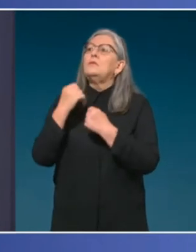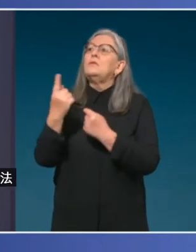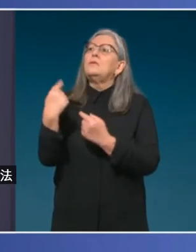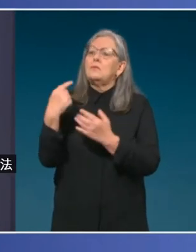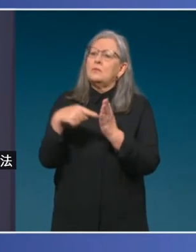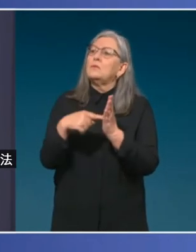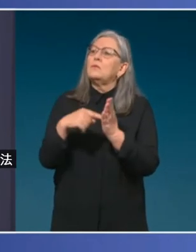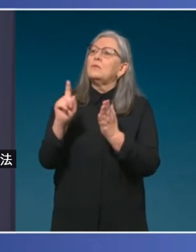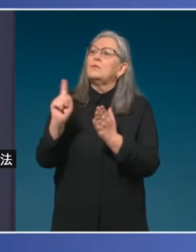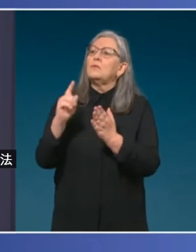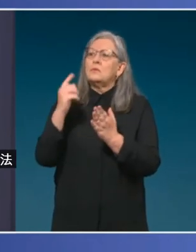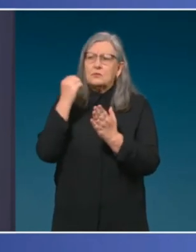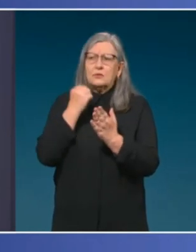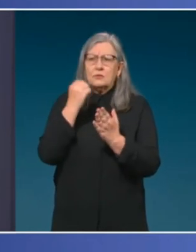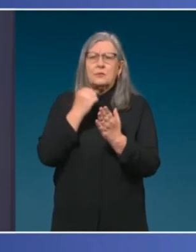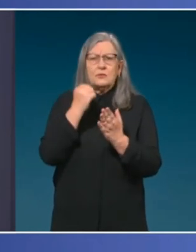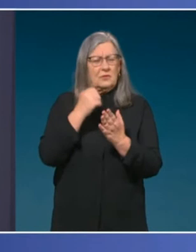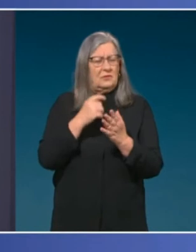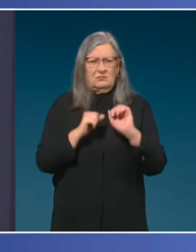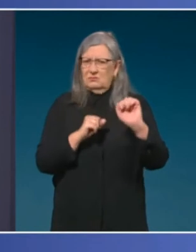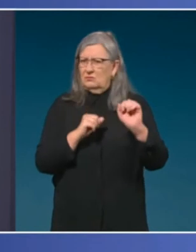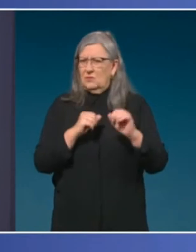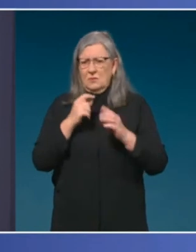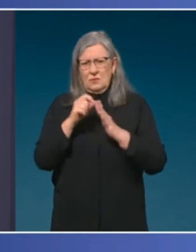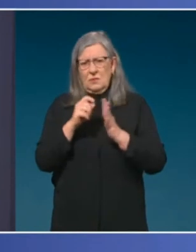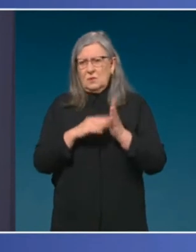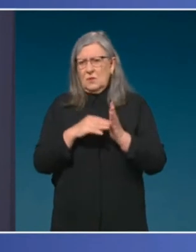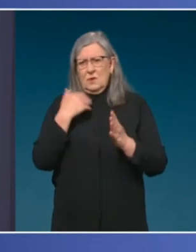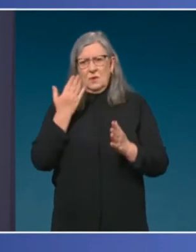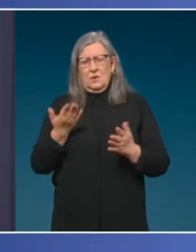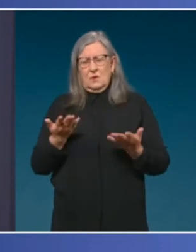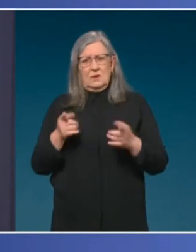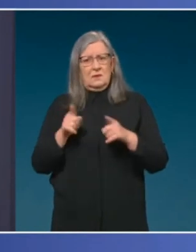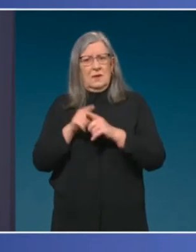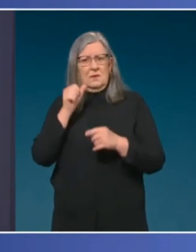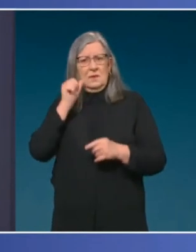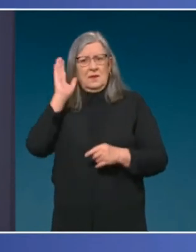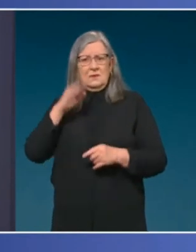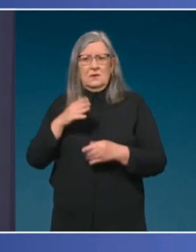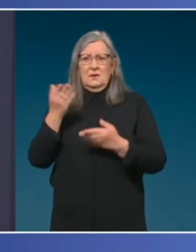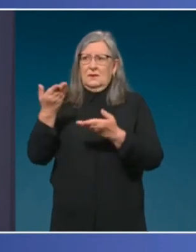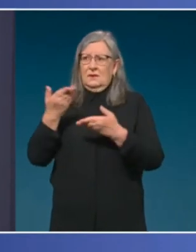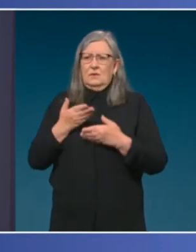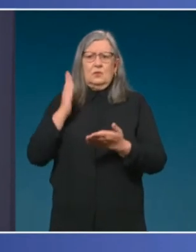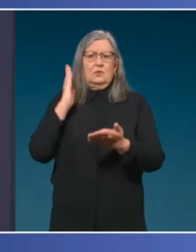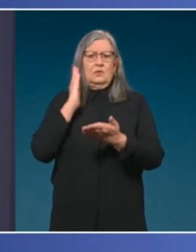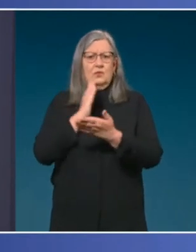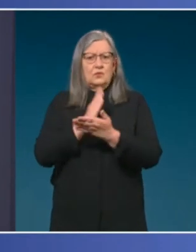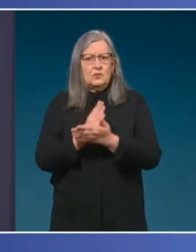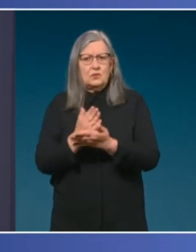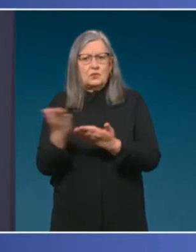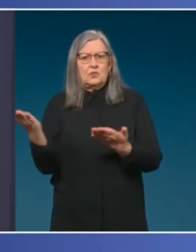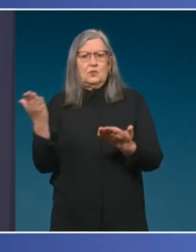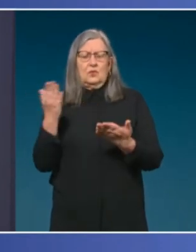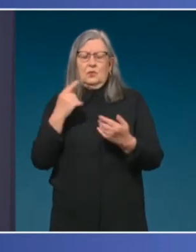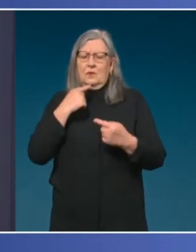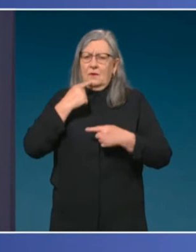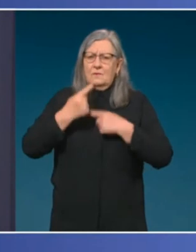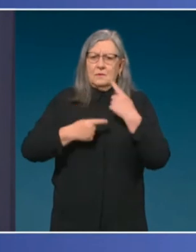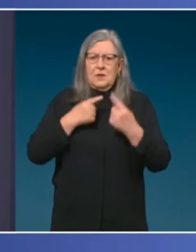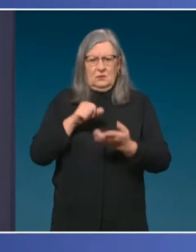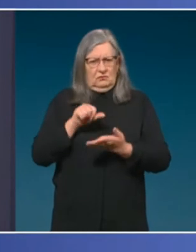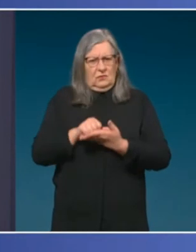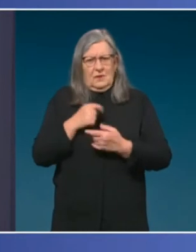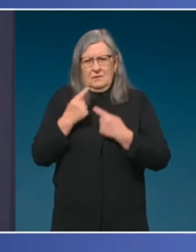you think. And that was the same last night. And Paul gave his advice that he believed that it would